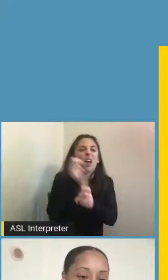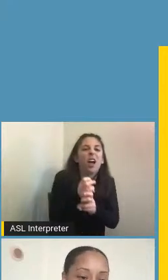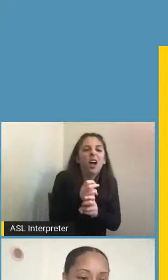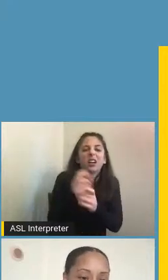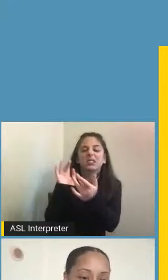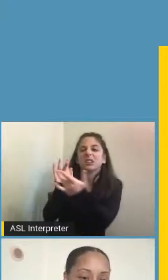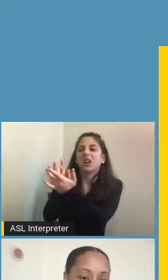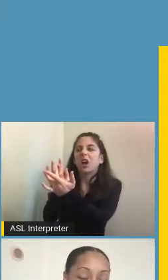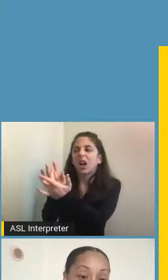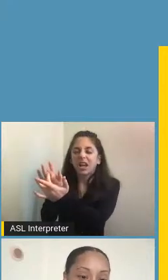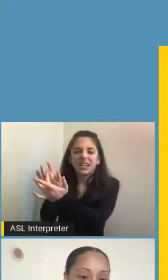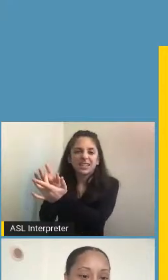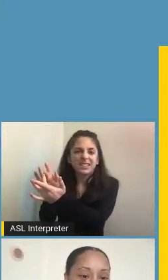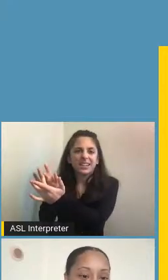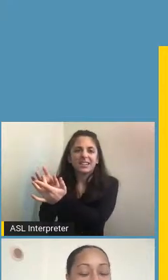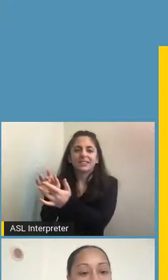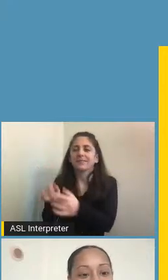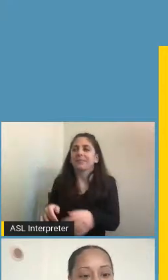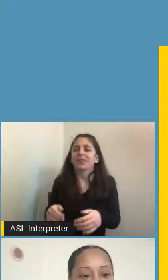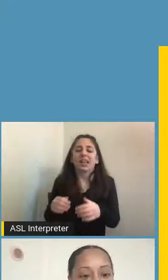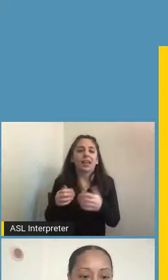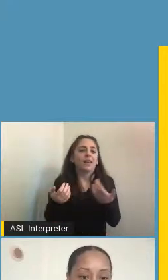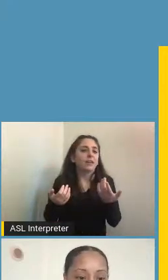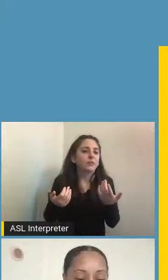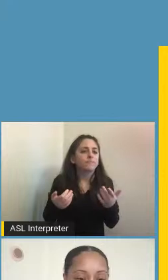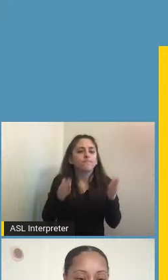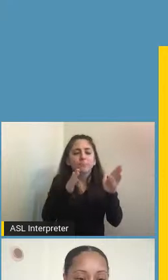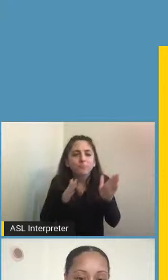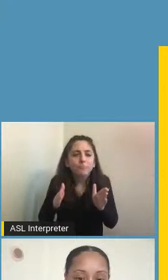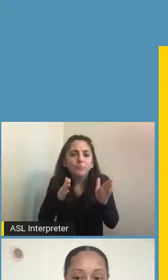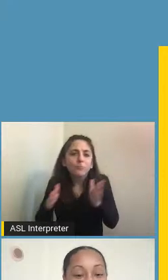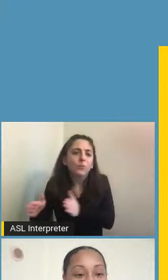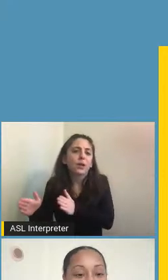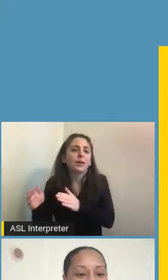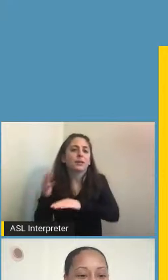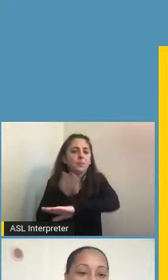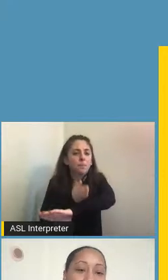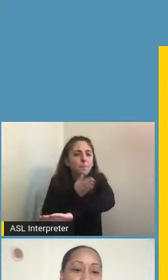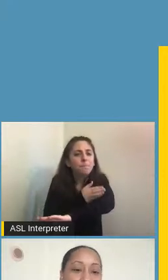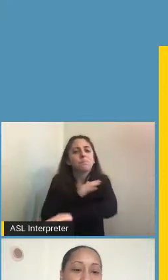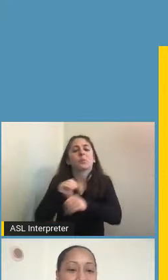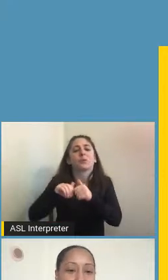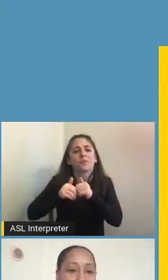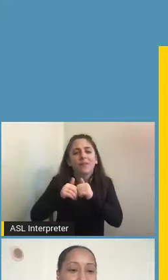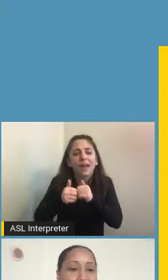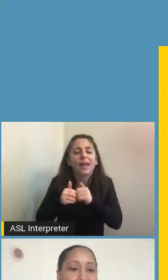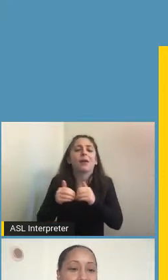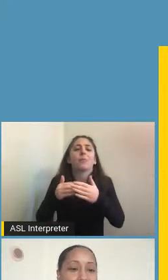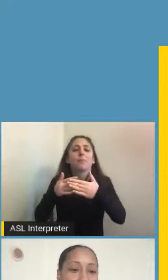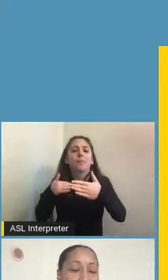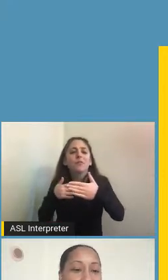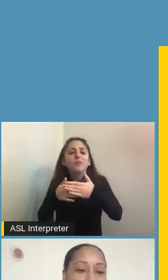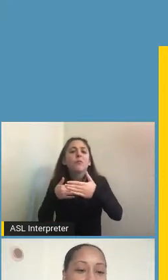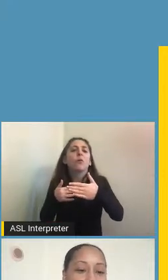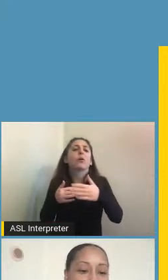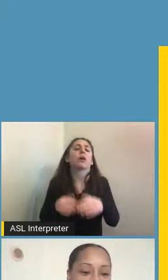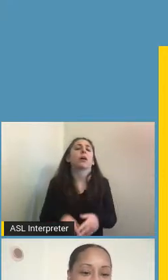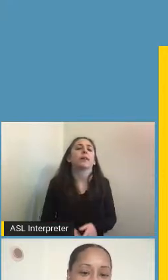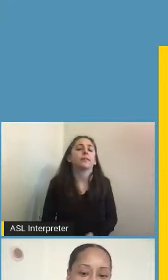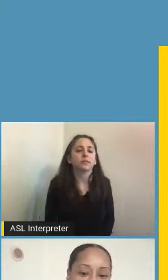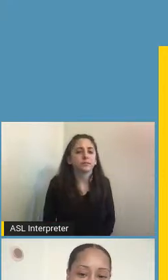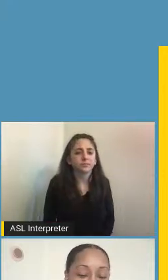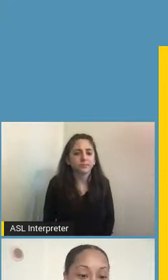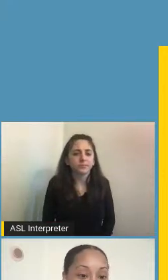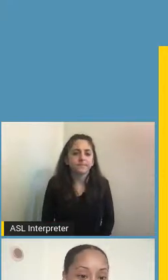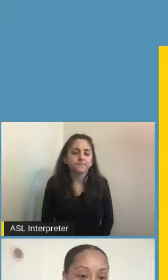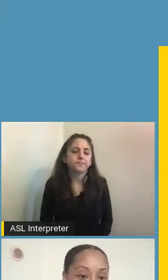improve next time that we work together? What planning can we put together in advance to make sure that we're accounting for that time